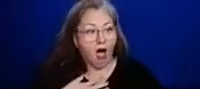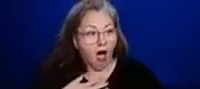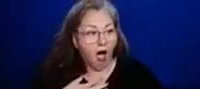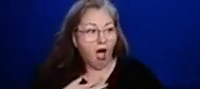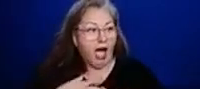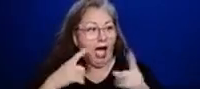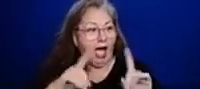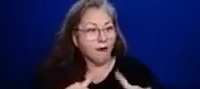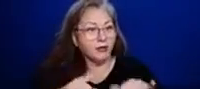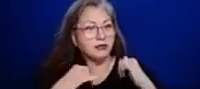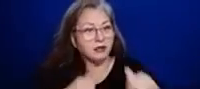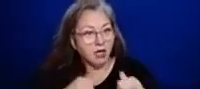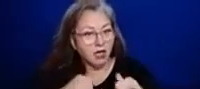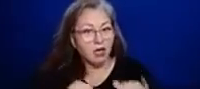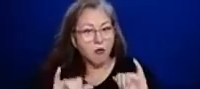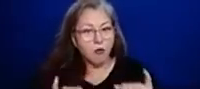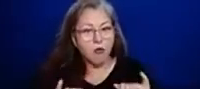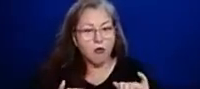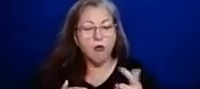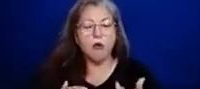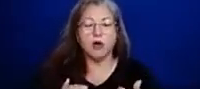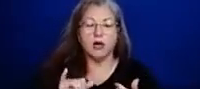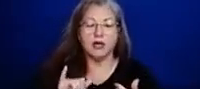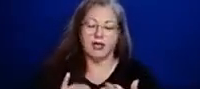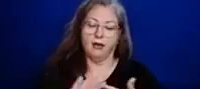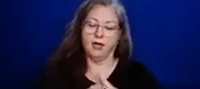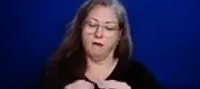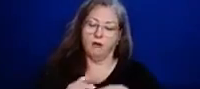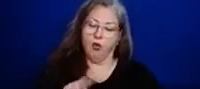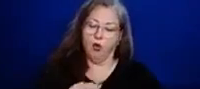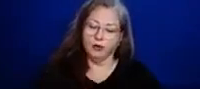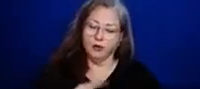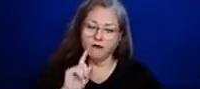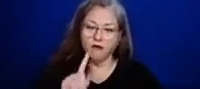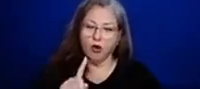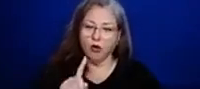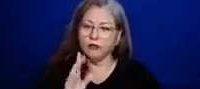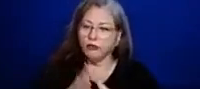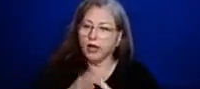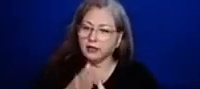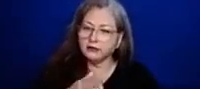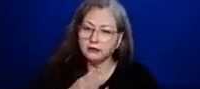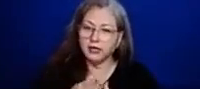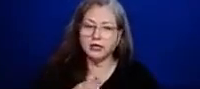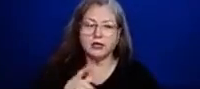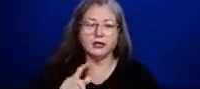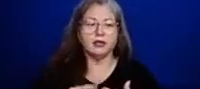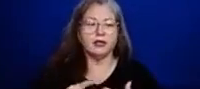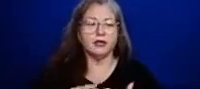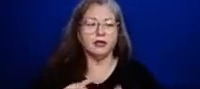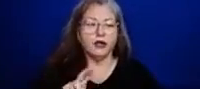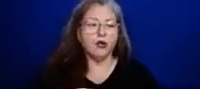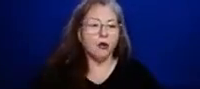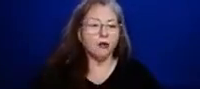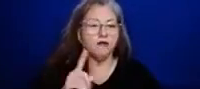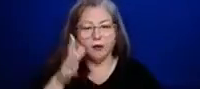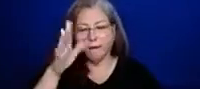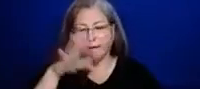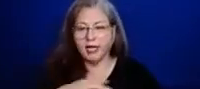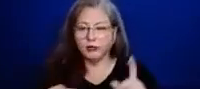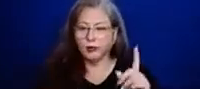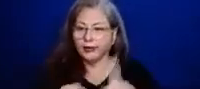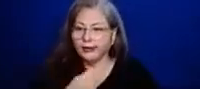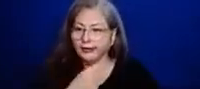happened to me too. So the normalization of harassment and the normalization of